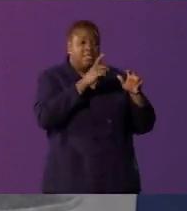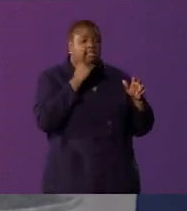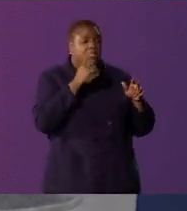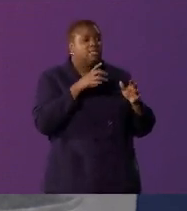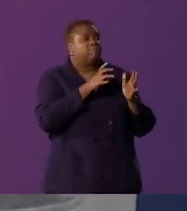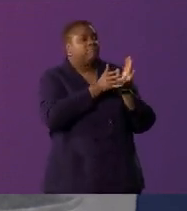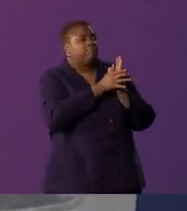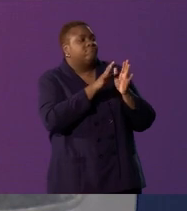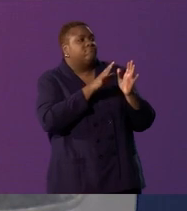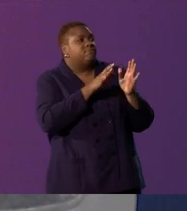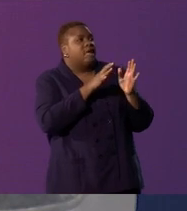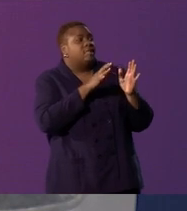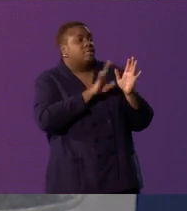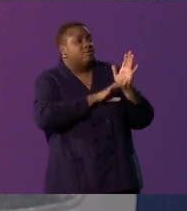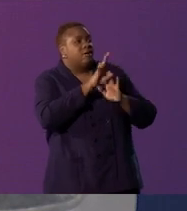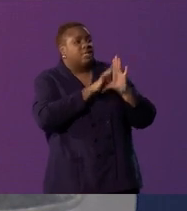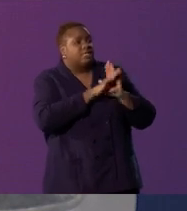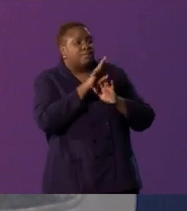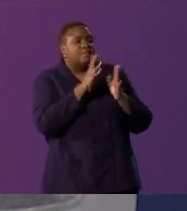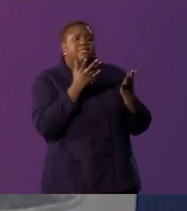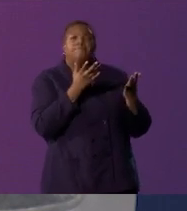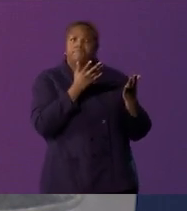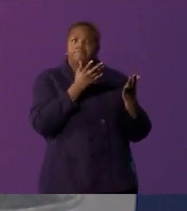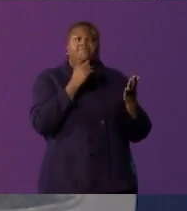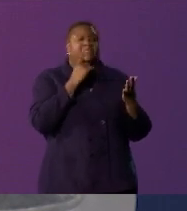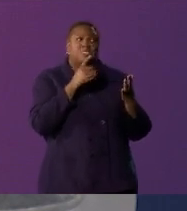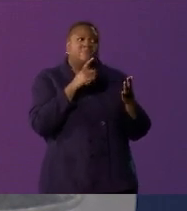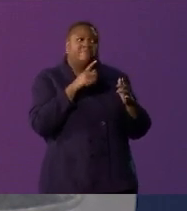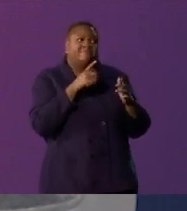that, then you're really not a leader. You're just a